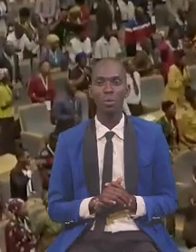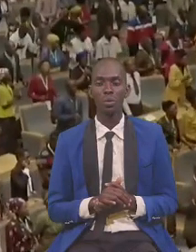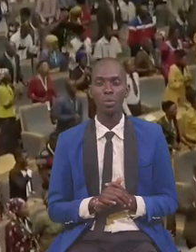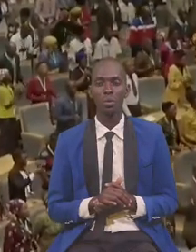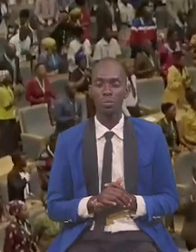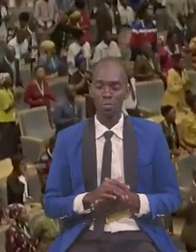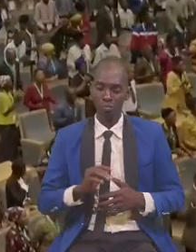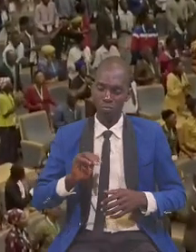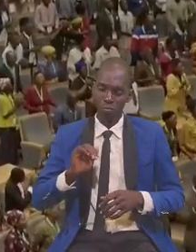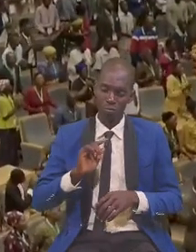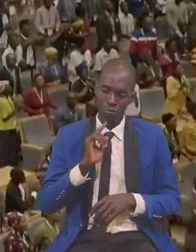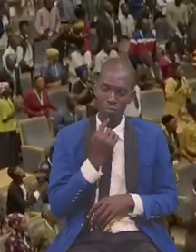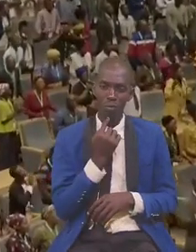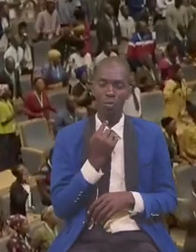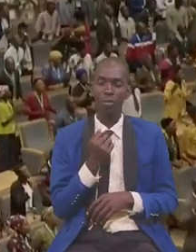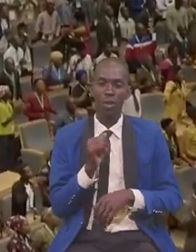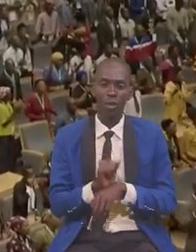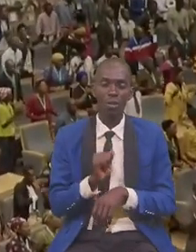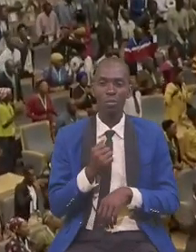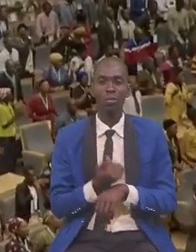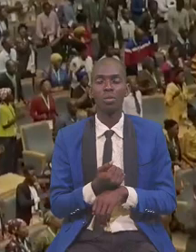Fervent in ministry.